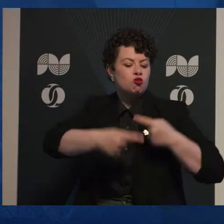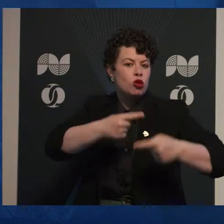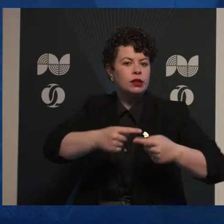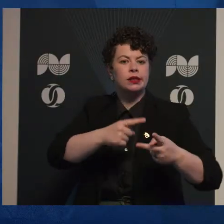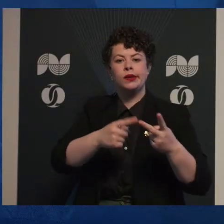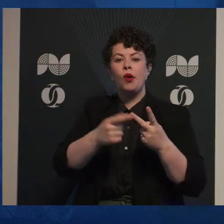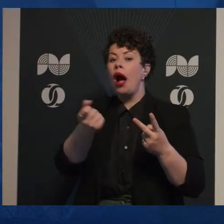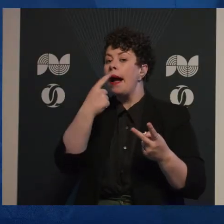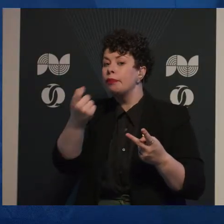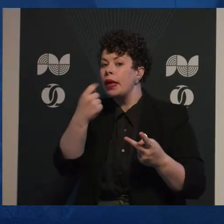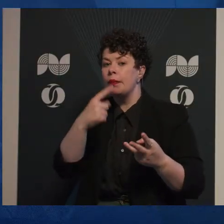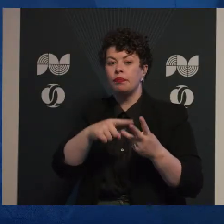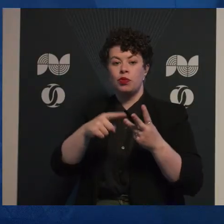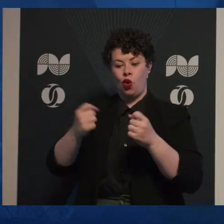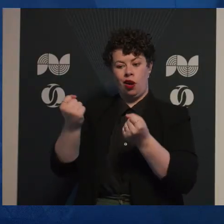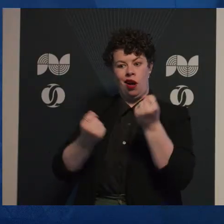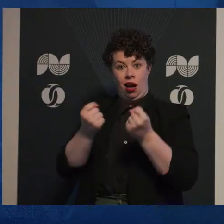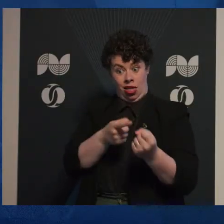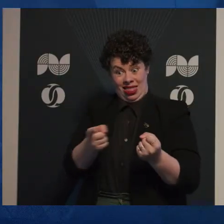or the automotive sectors.